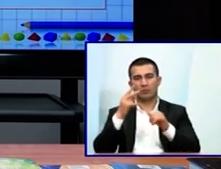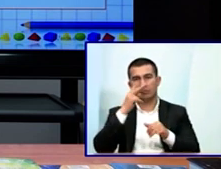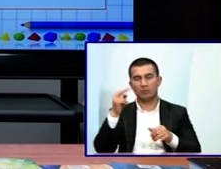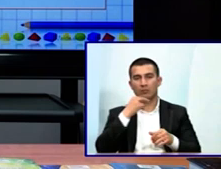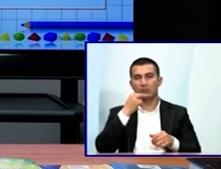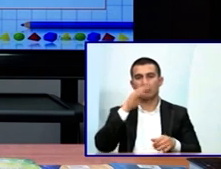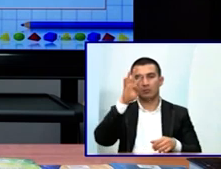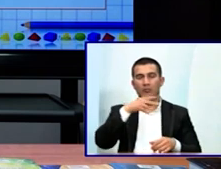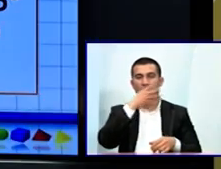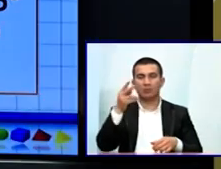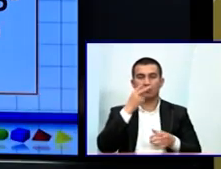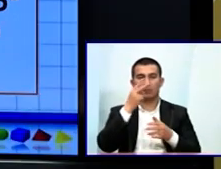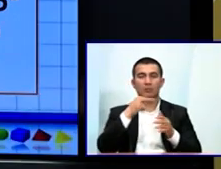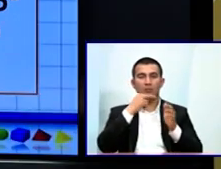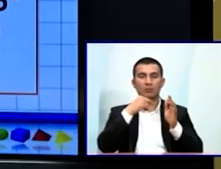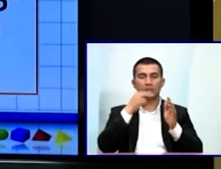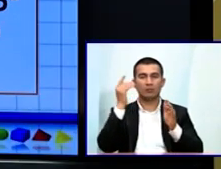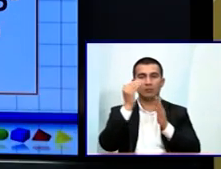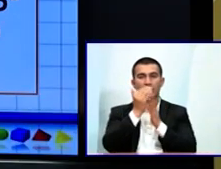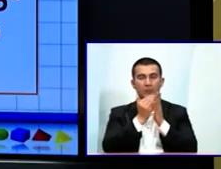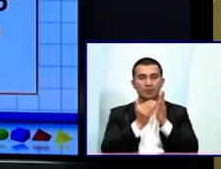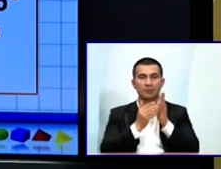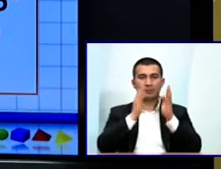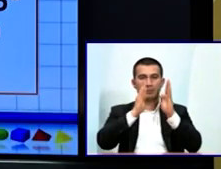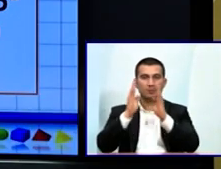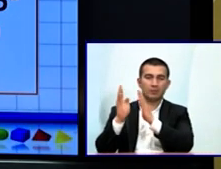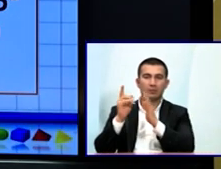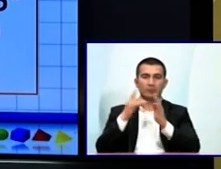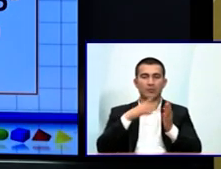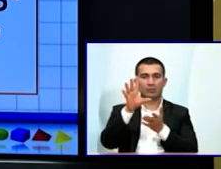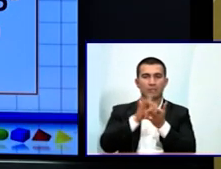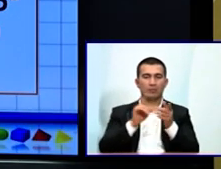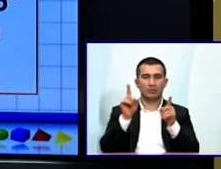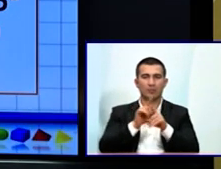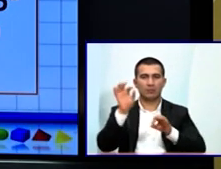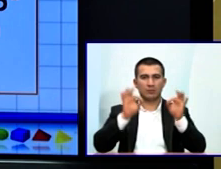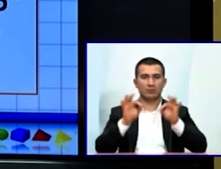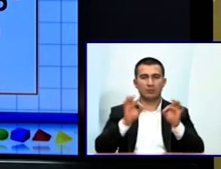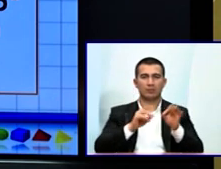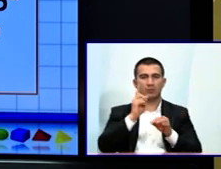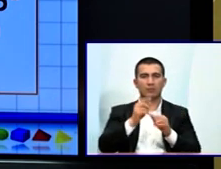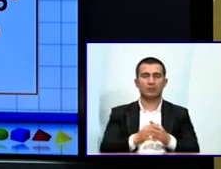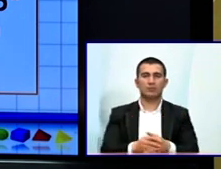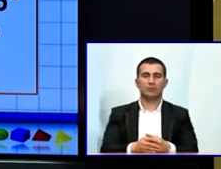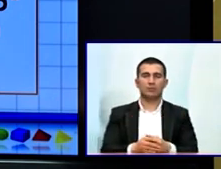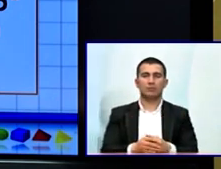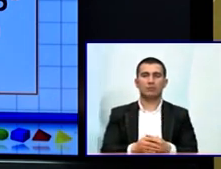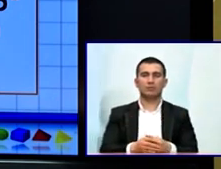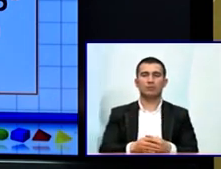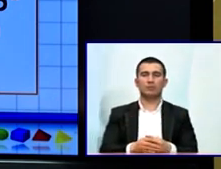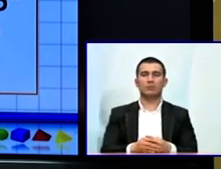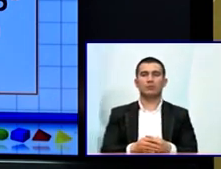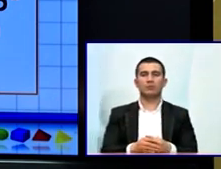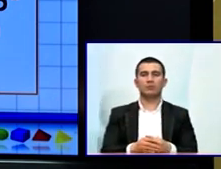Bu bo'ladi 136.8 gradus. O'rmonlarimiz 136.8 gradusli burchakni hosil